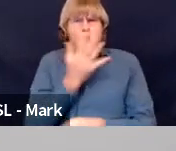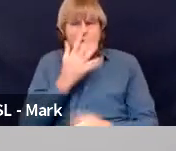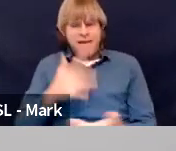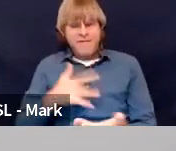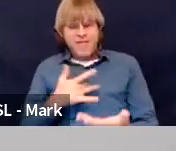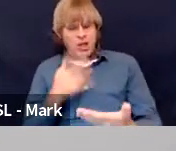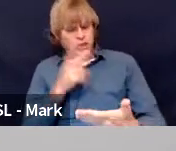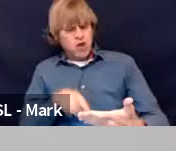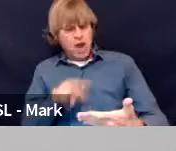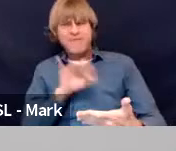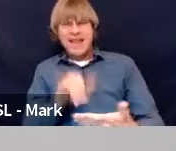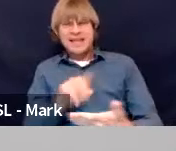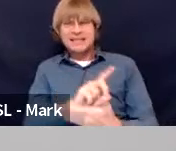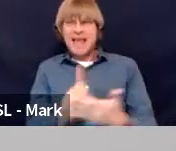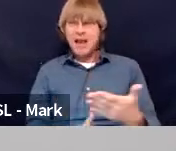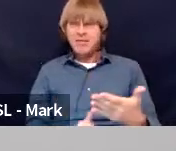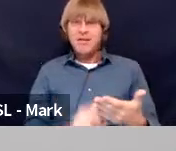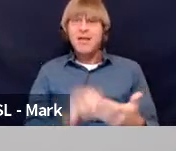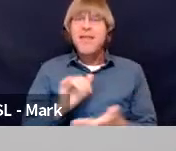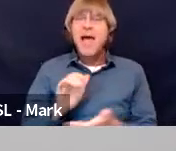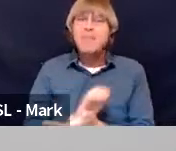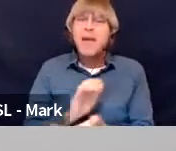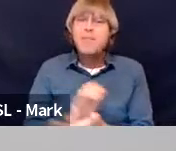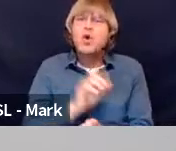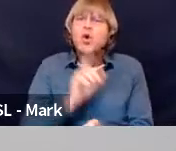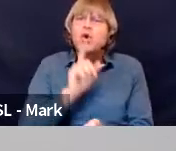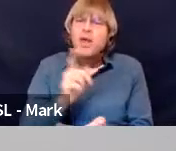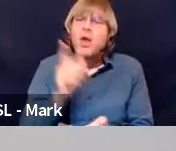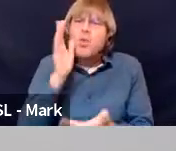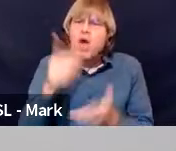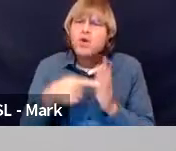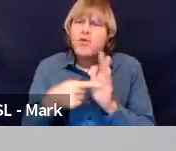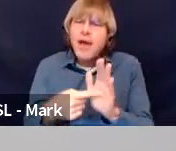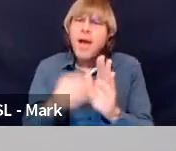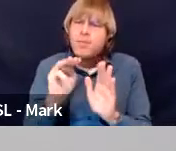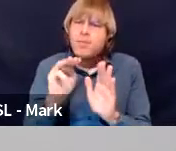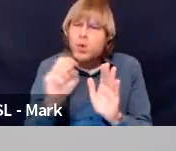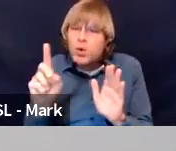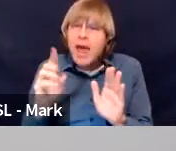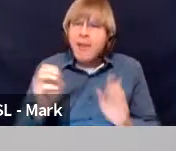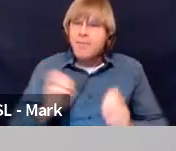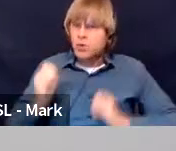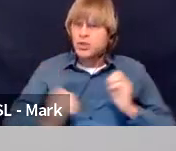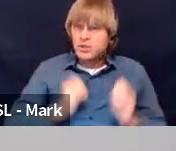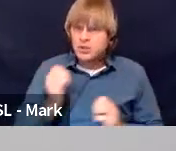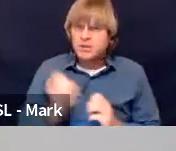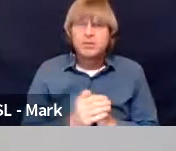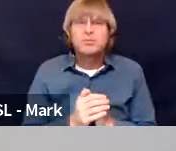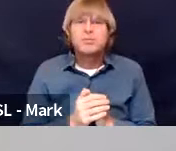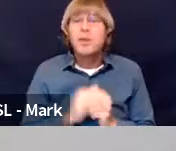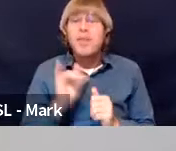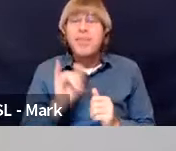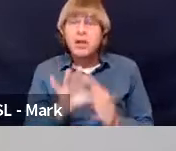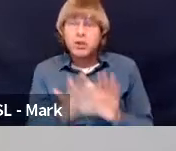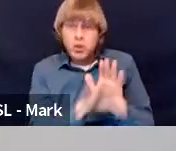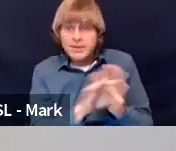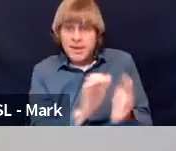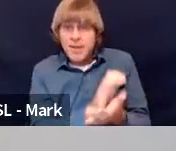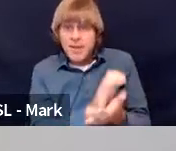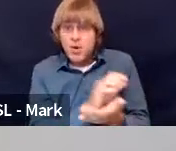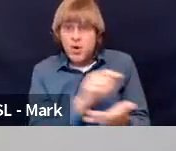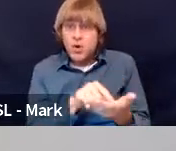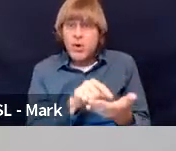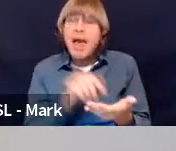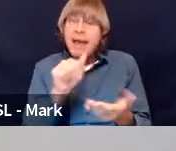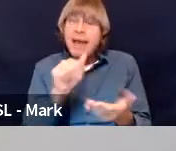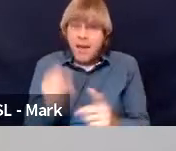the aesthetic of the design? Paper definitely will convey mood and emotion. The choice of paper